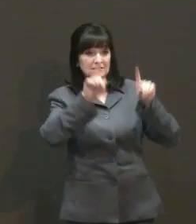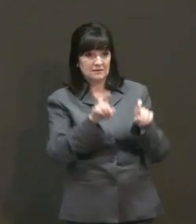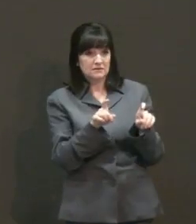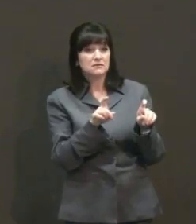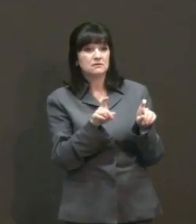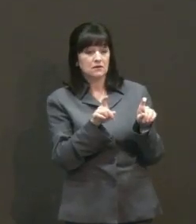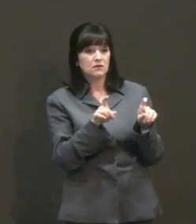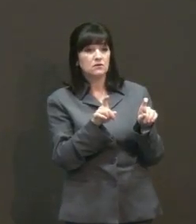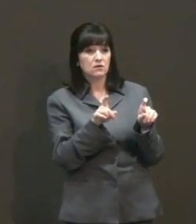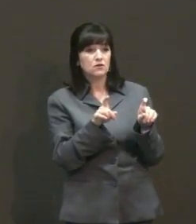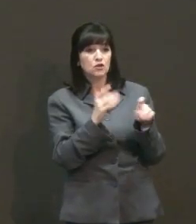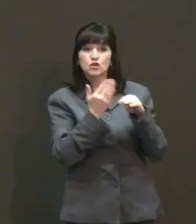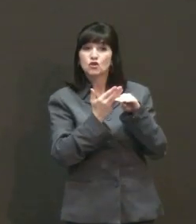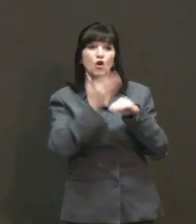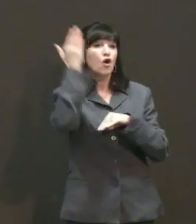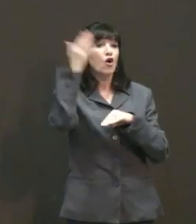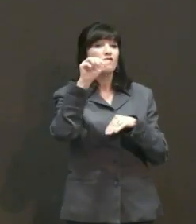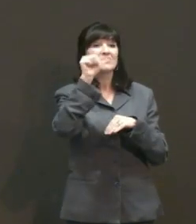have over